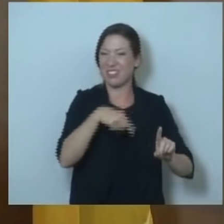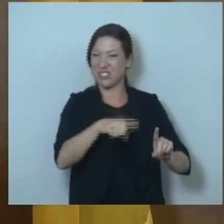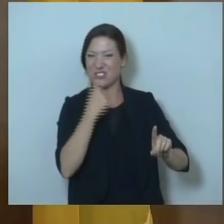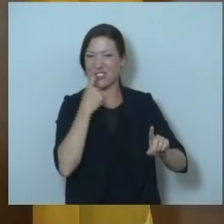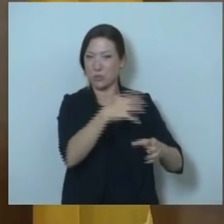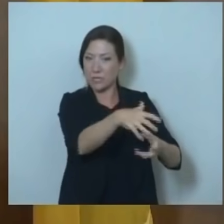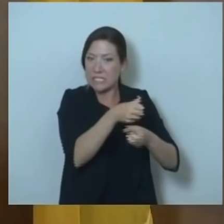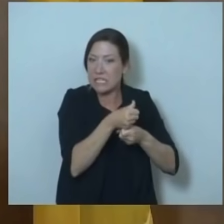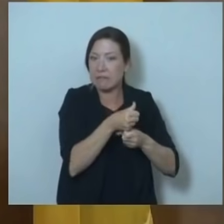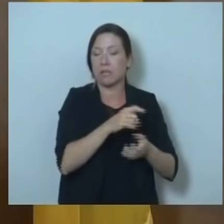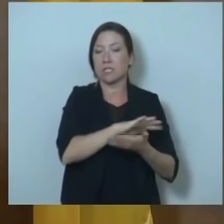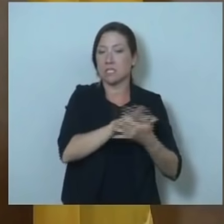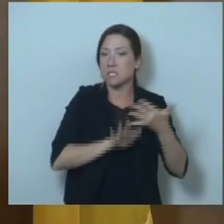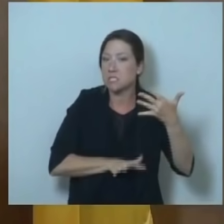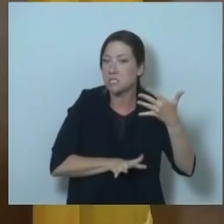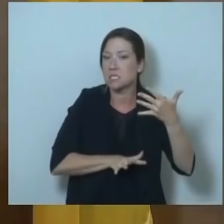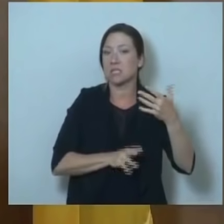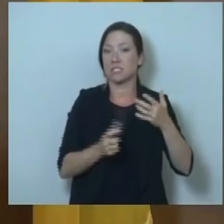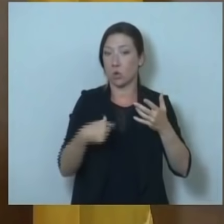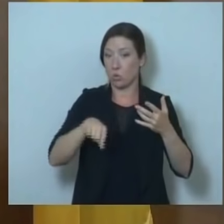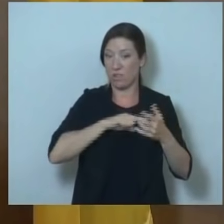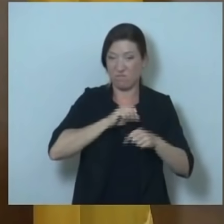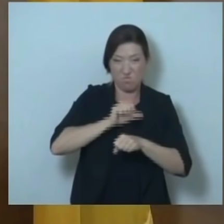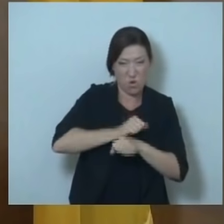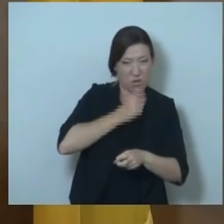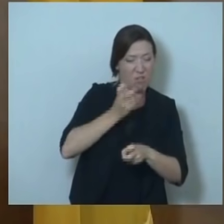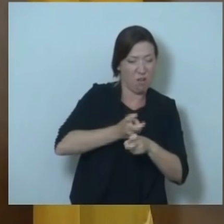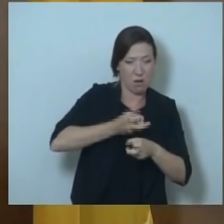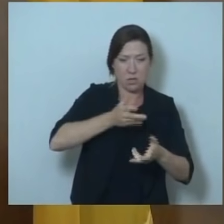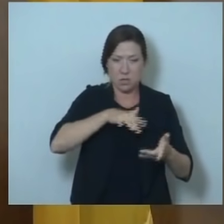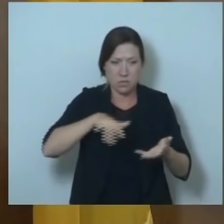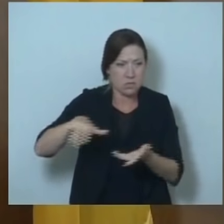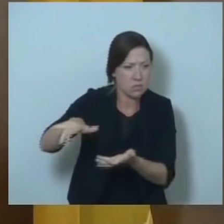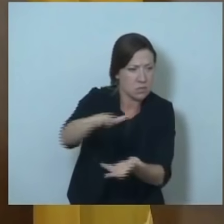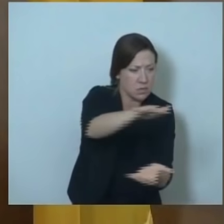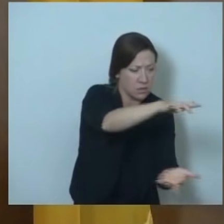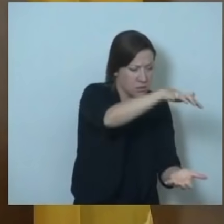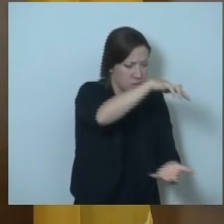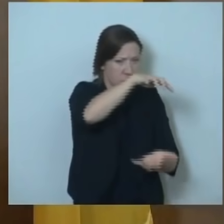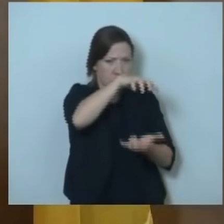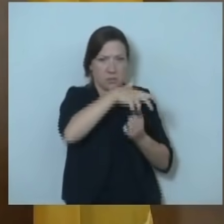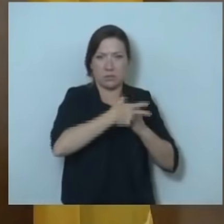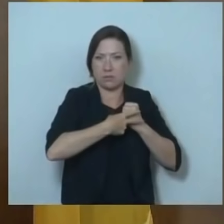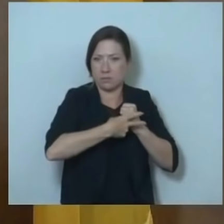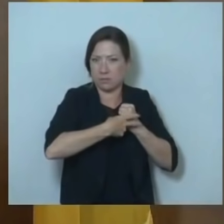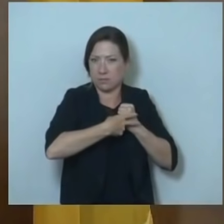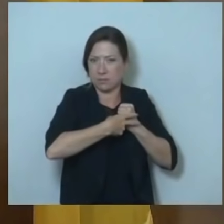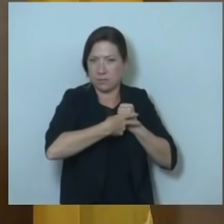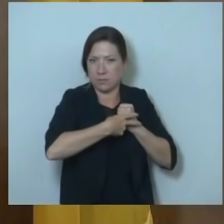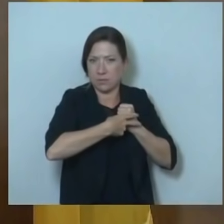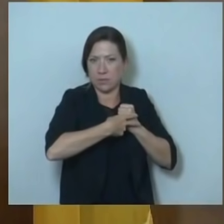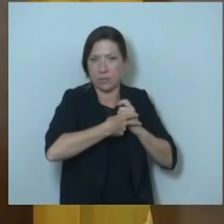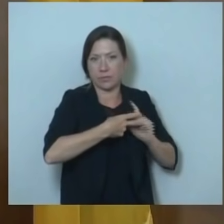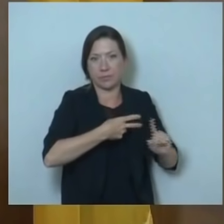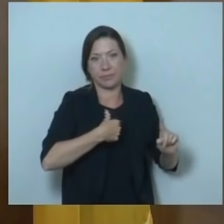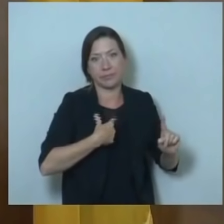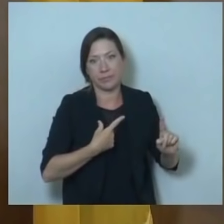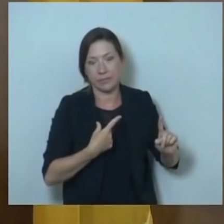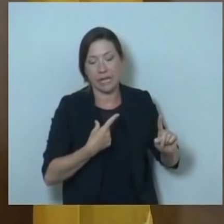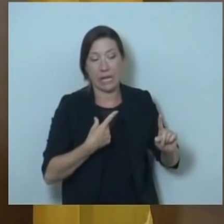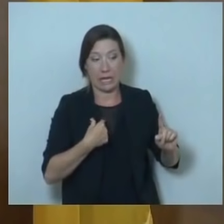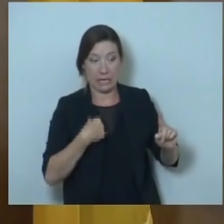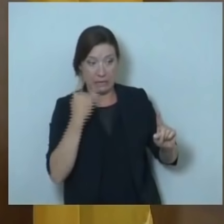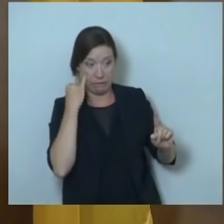hard to make sure that we reserve enough so that as we see, and of course we're trying not to see that, an